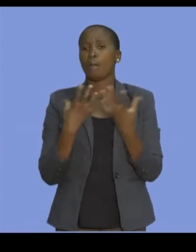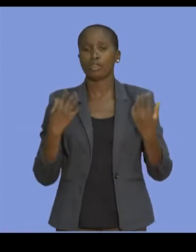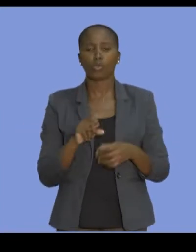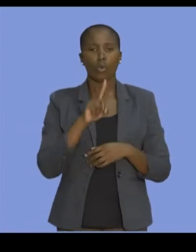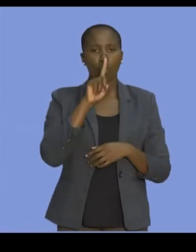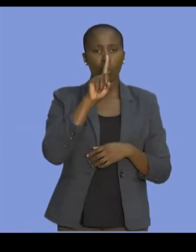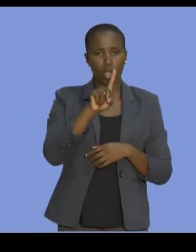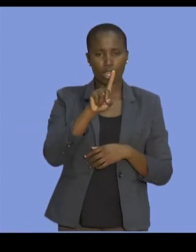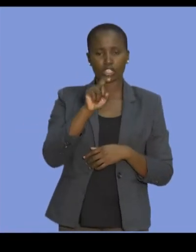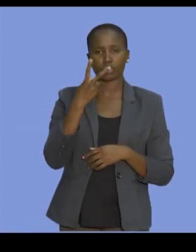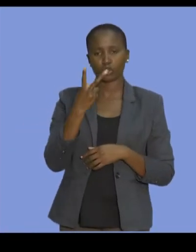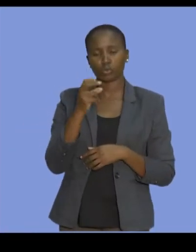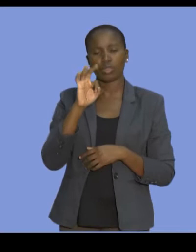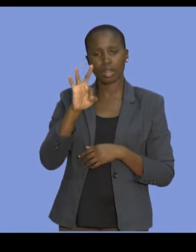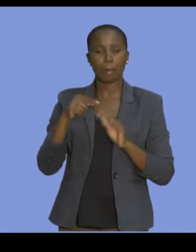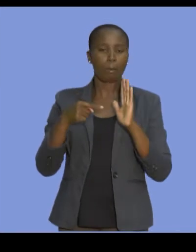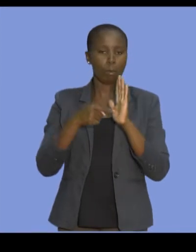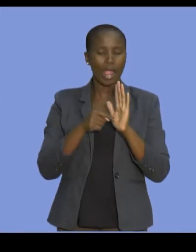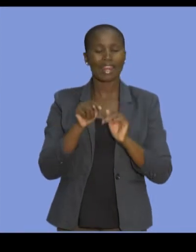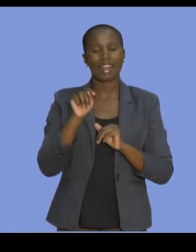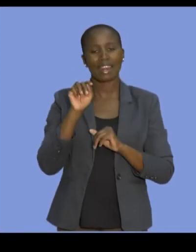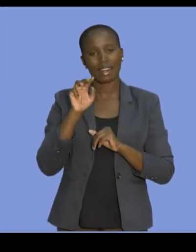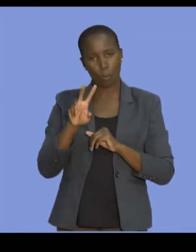123.1 million people, which is the range.